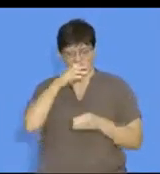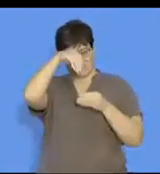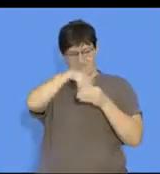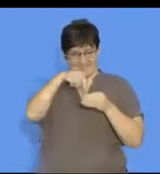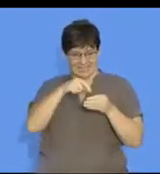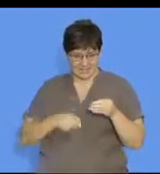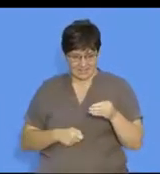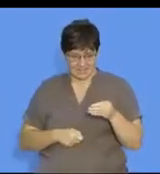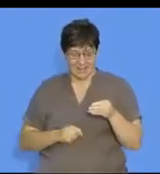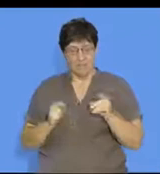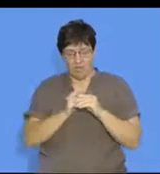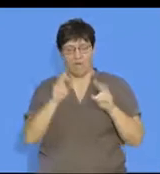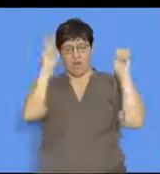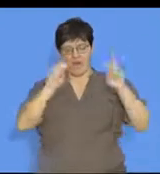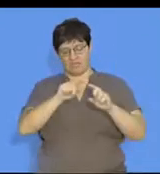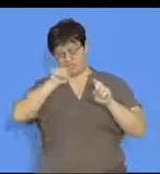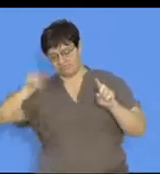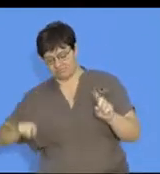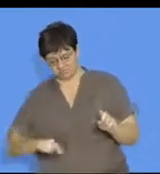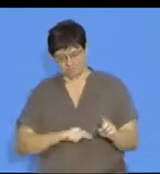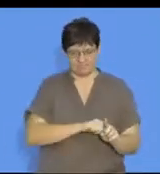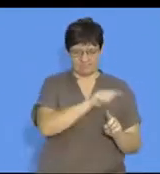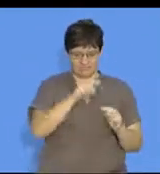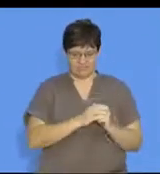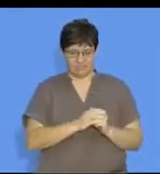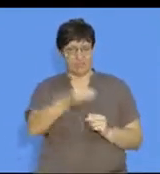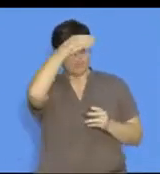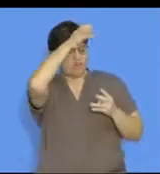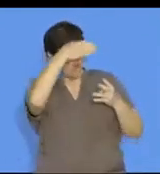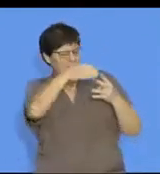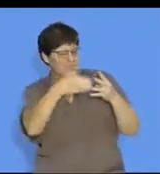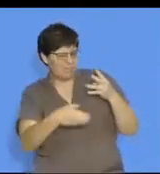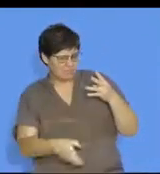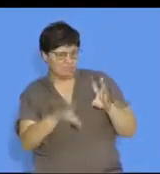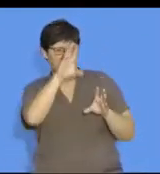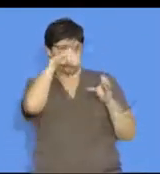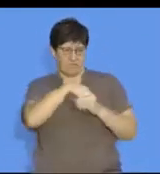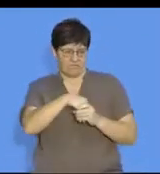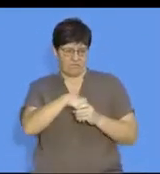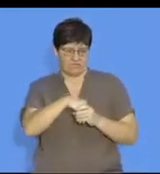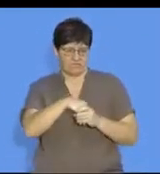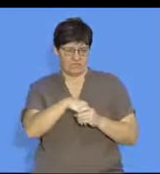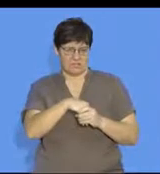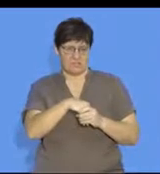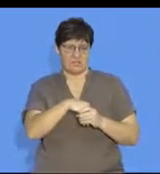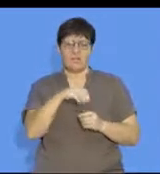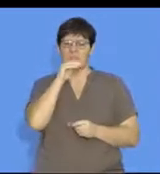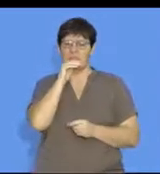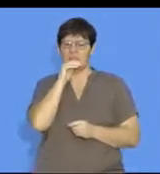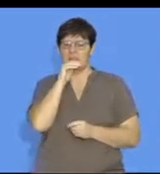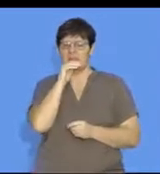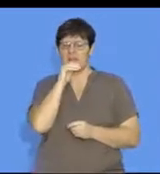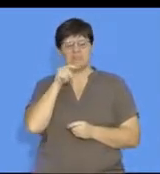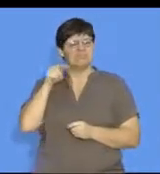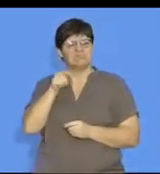electric circuits, right? And now there are a number of concepts that come into the understanding of what internal